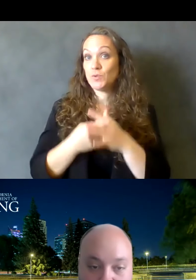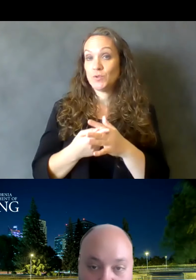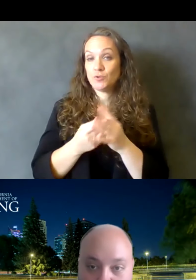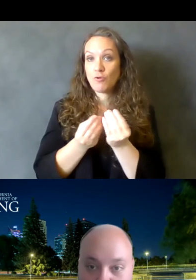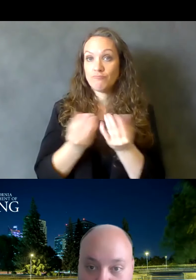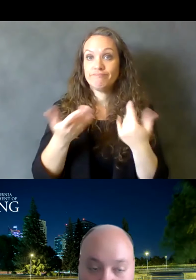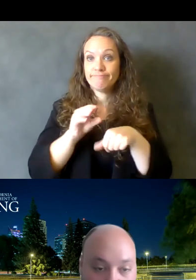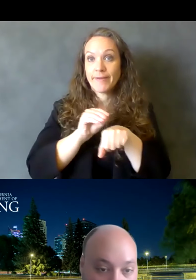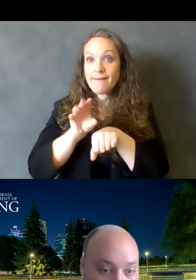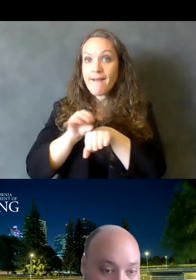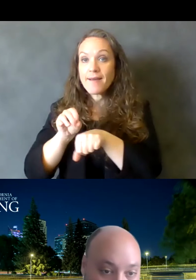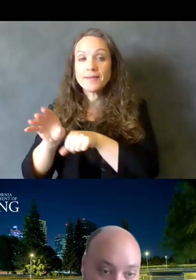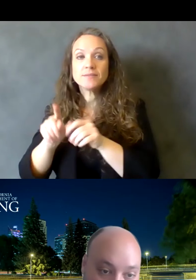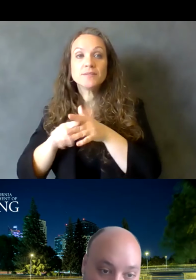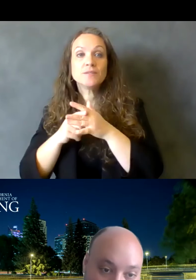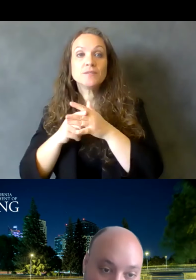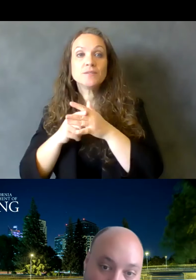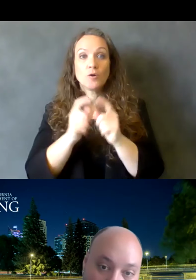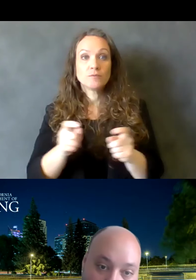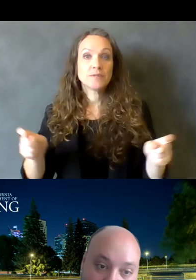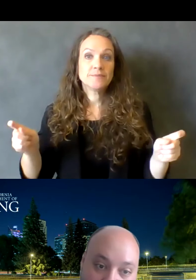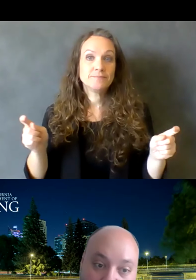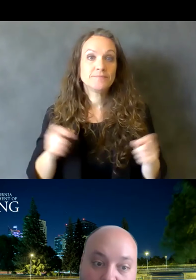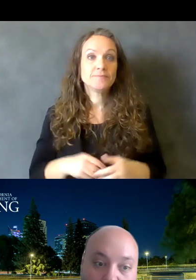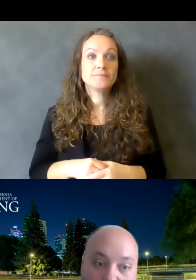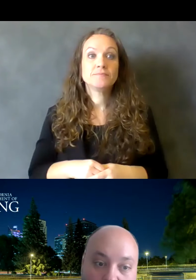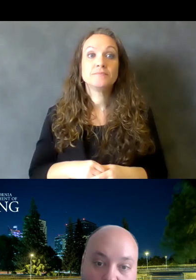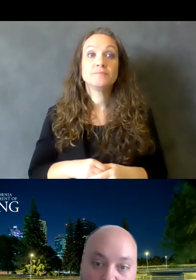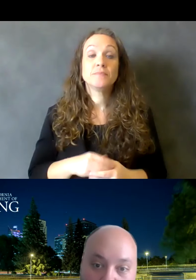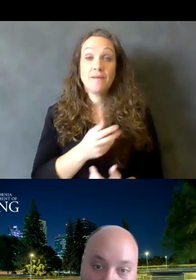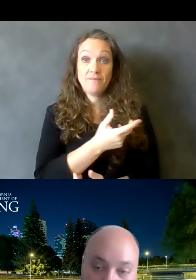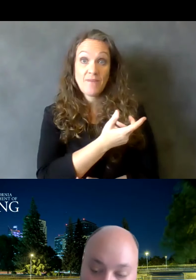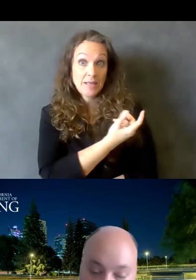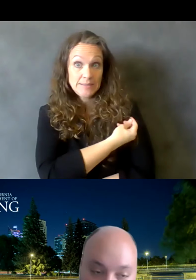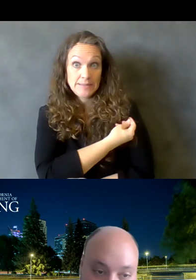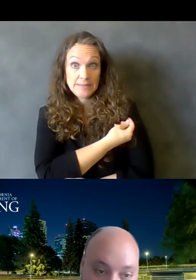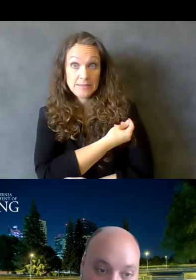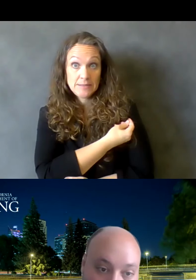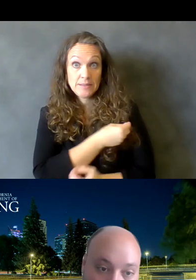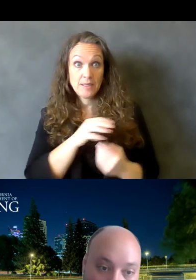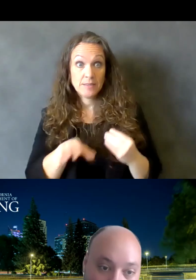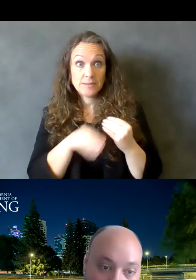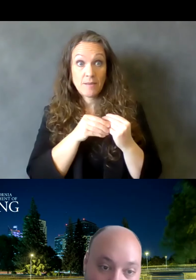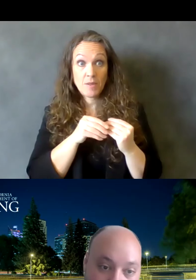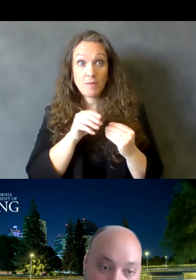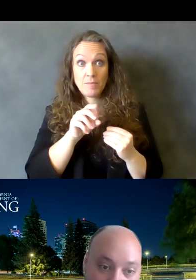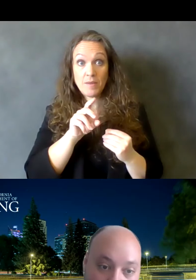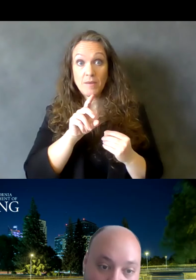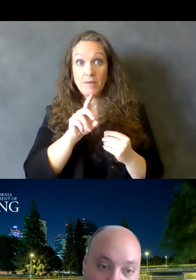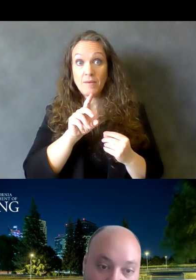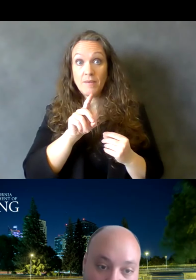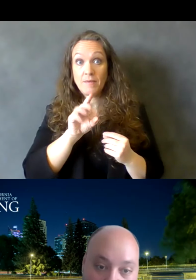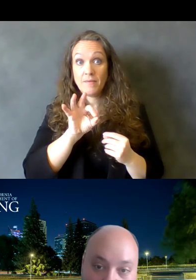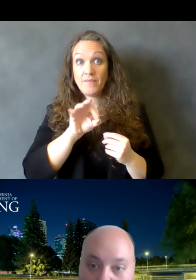start distributions in the following manner. So our vaccine supplemental funding, we plan to release